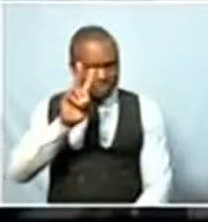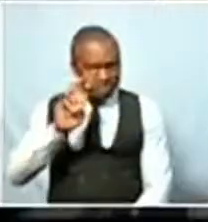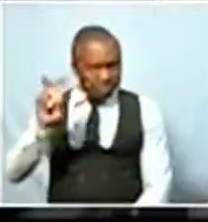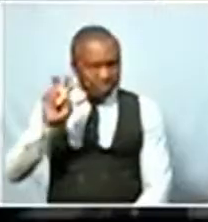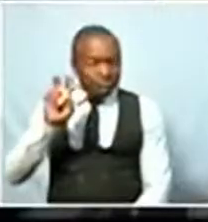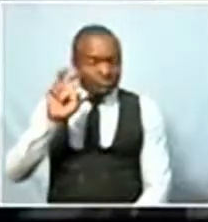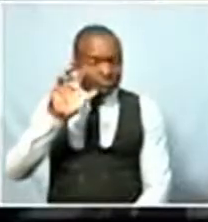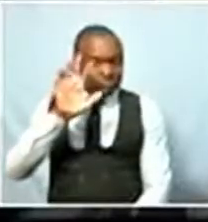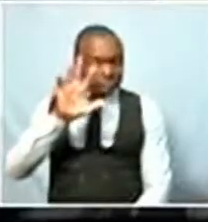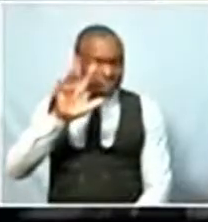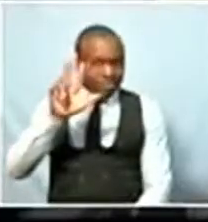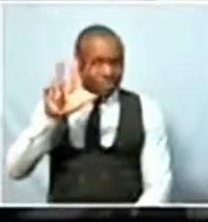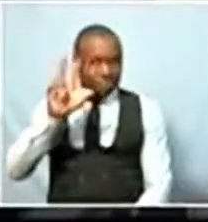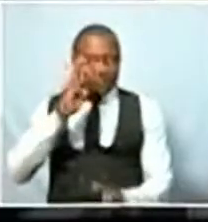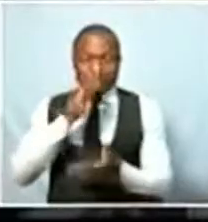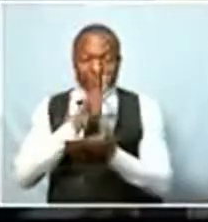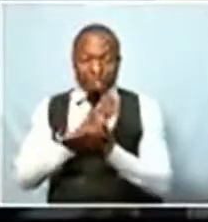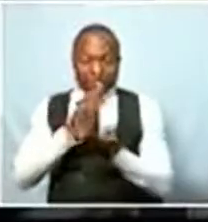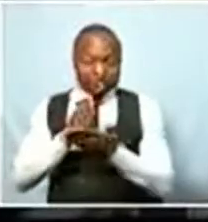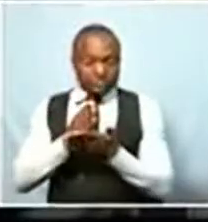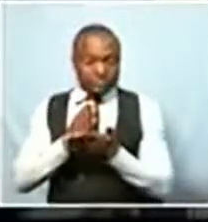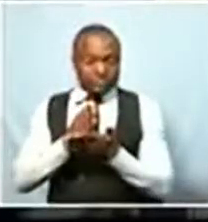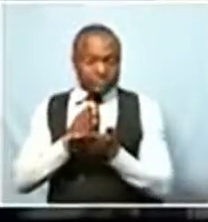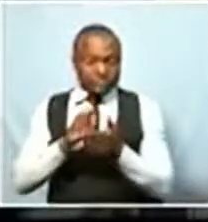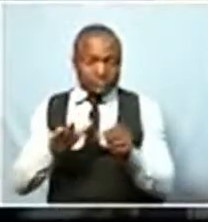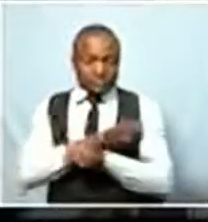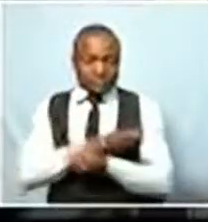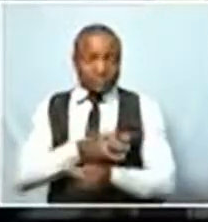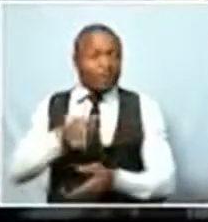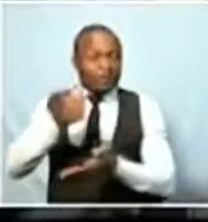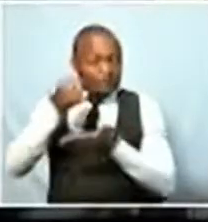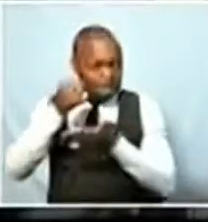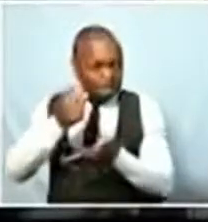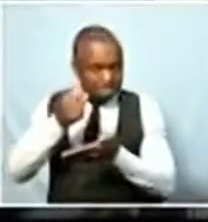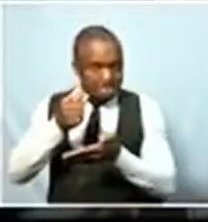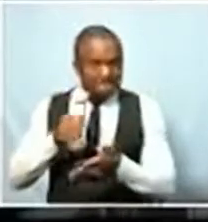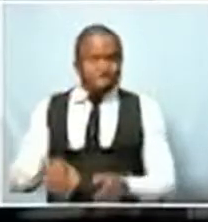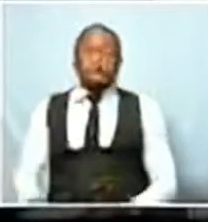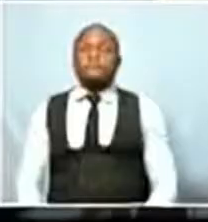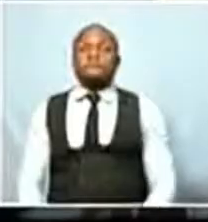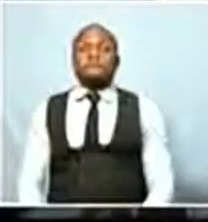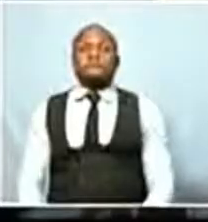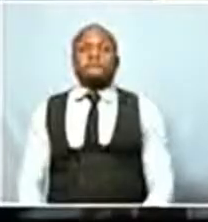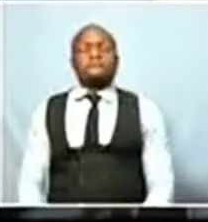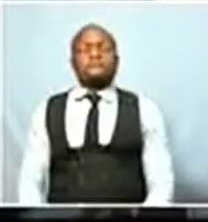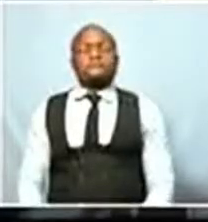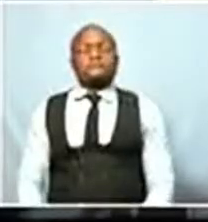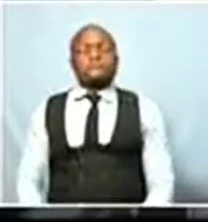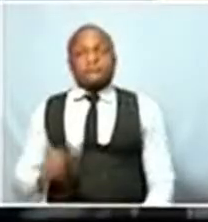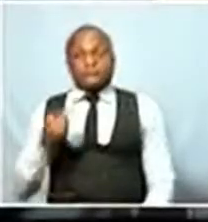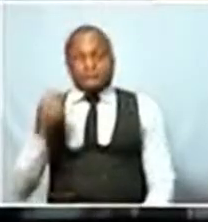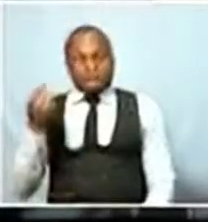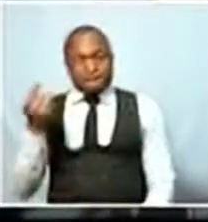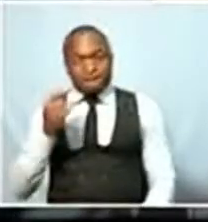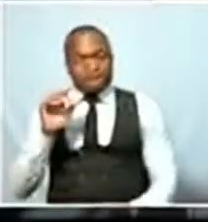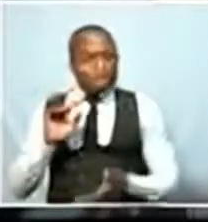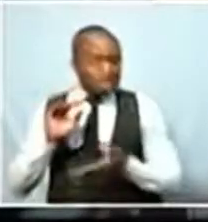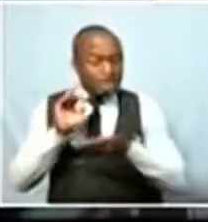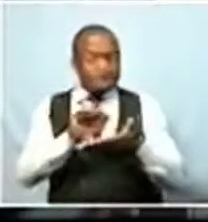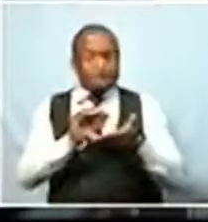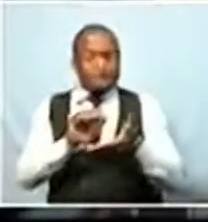253 billion, which is the entire budget, and then they've only been allocated 252